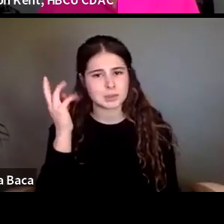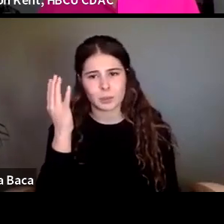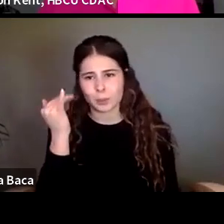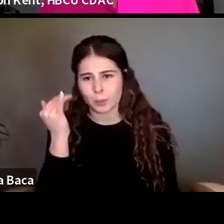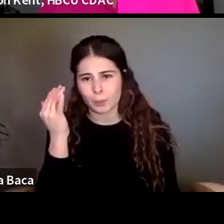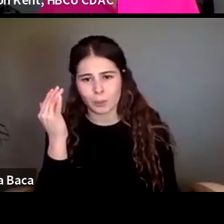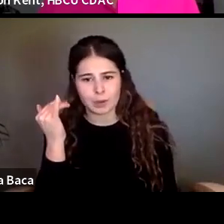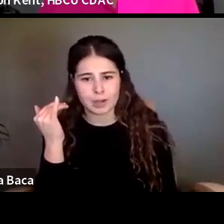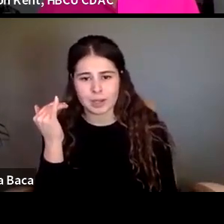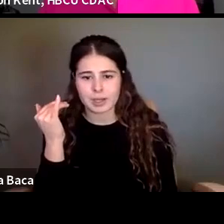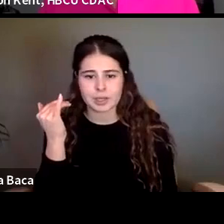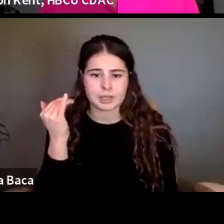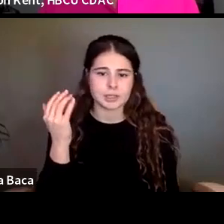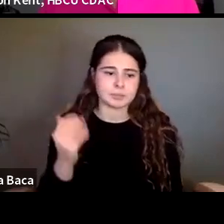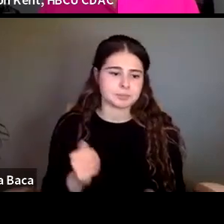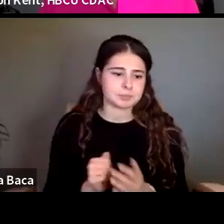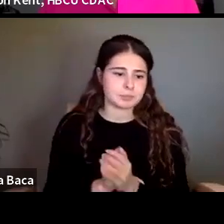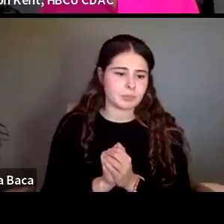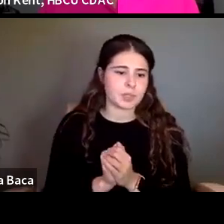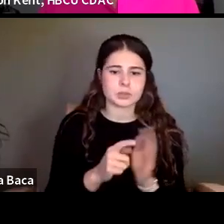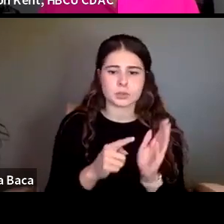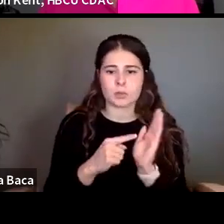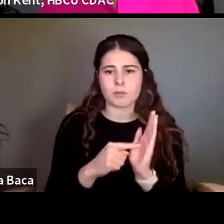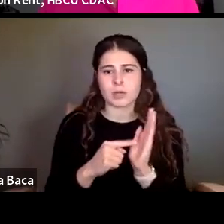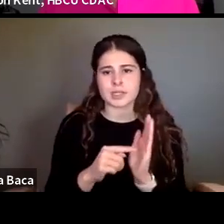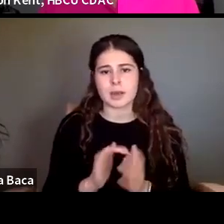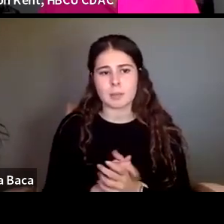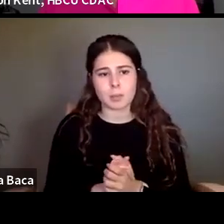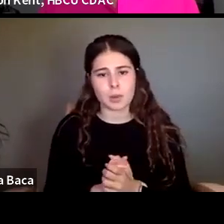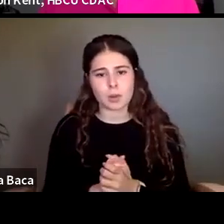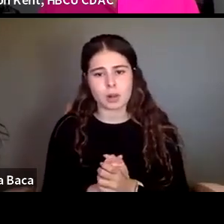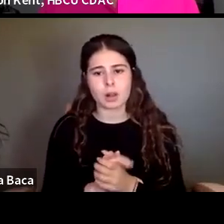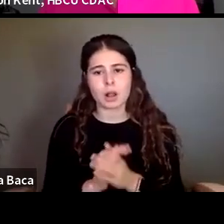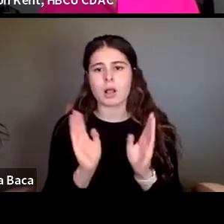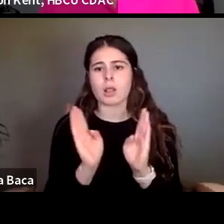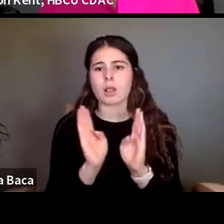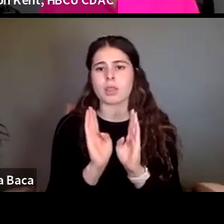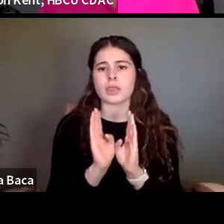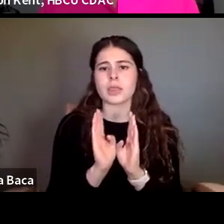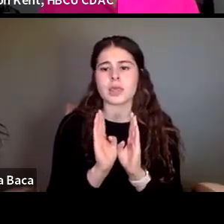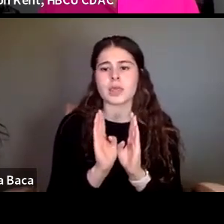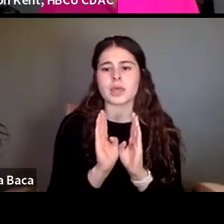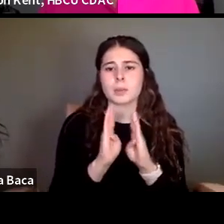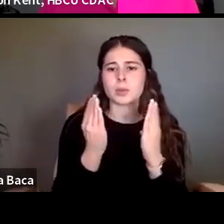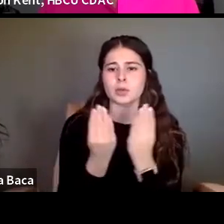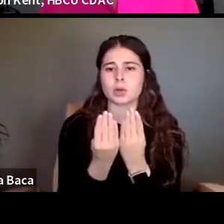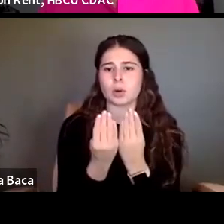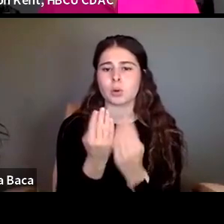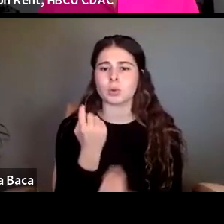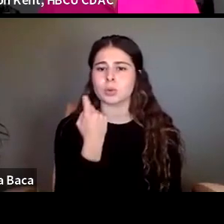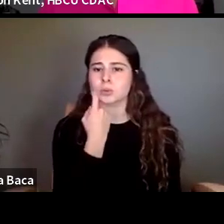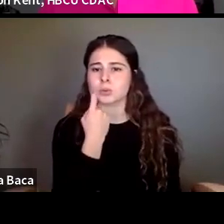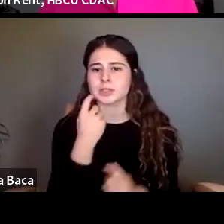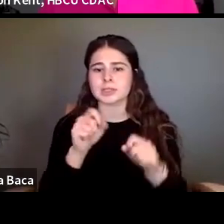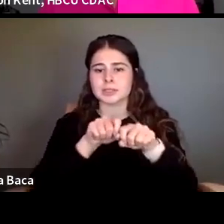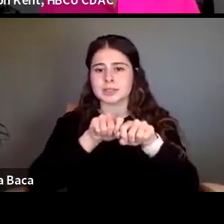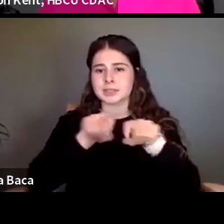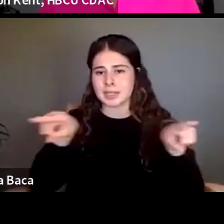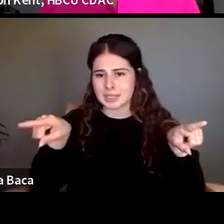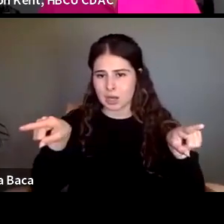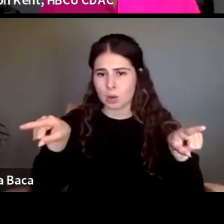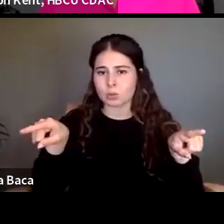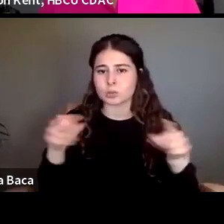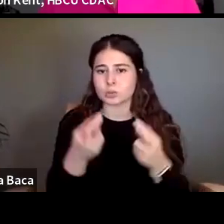housing counselors will see. So for example, the Bureau just put out some consumer facing materials on solar financing,